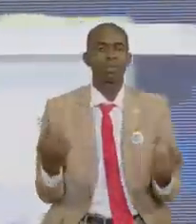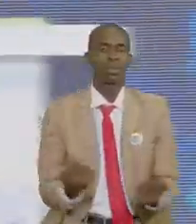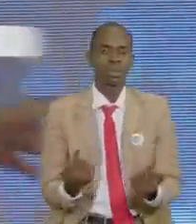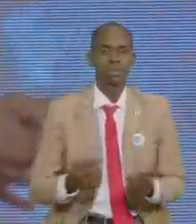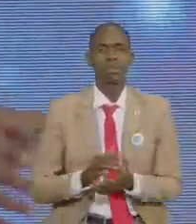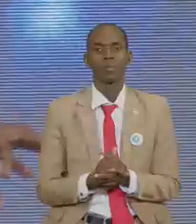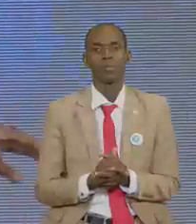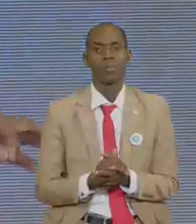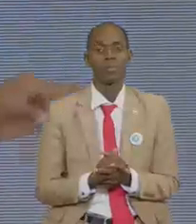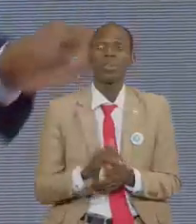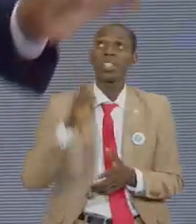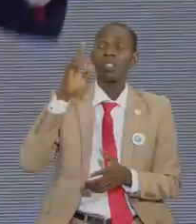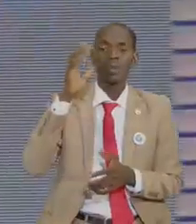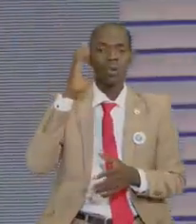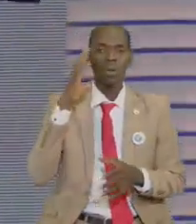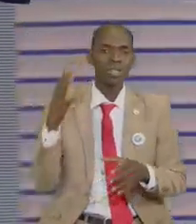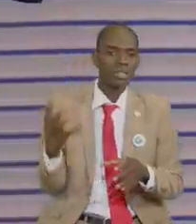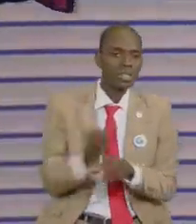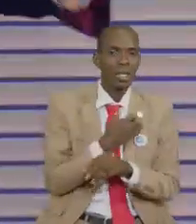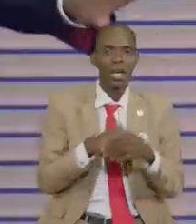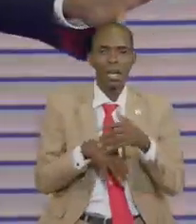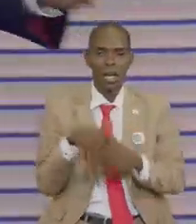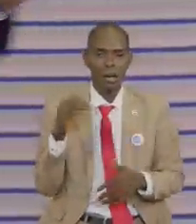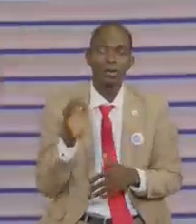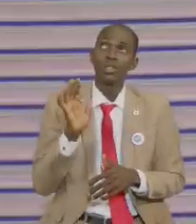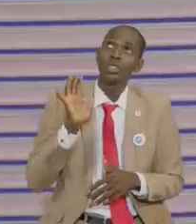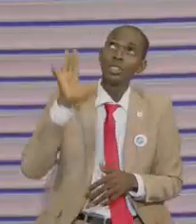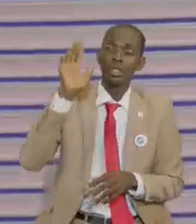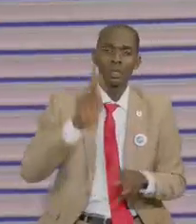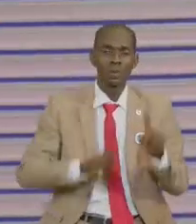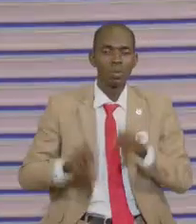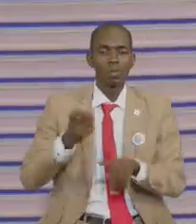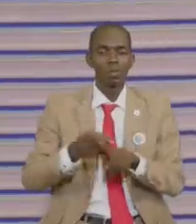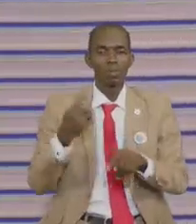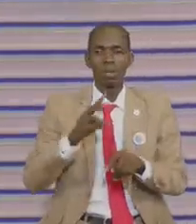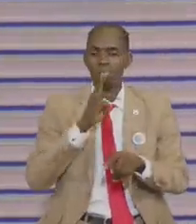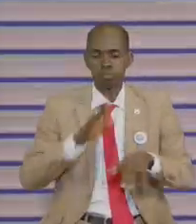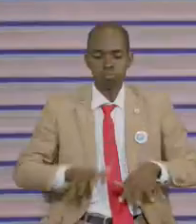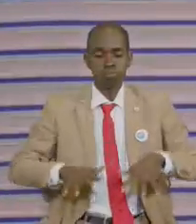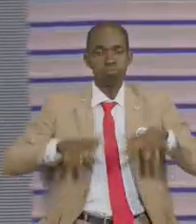He will take out his people from the flood of sin.